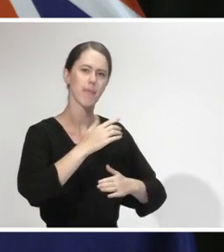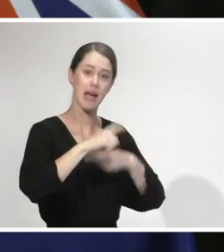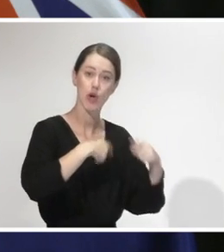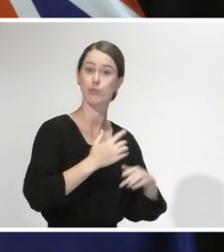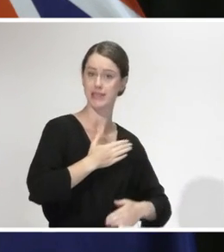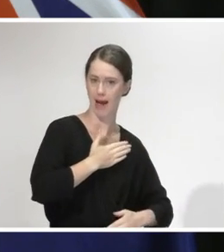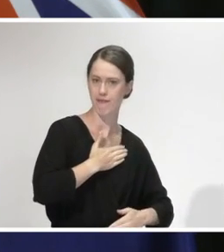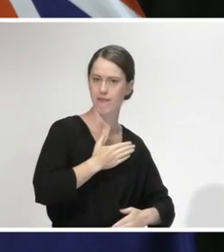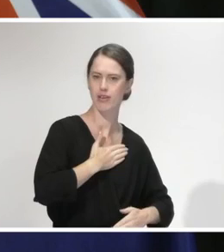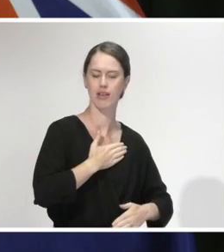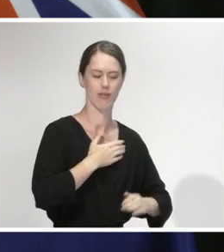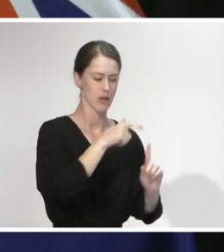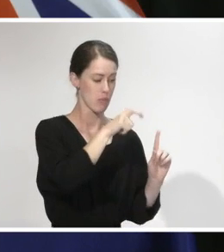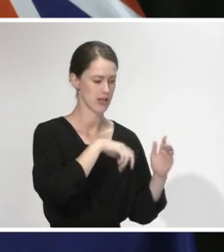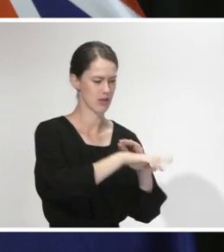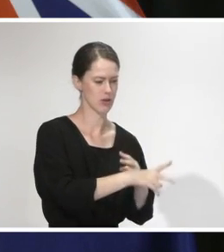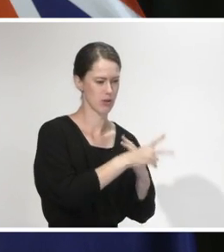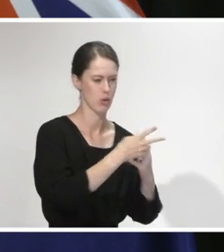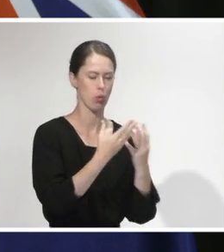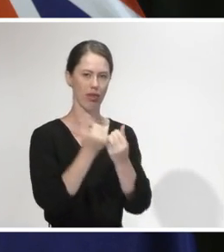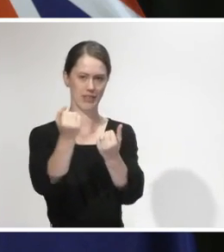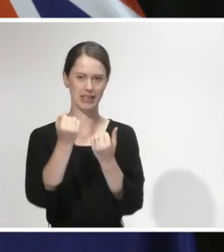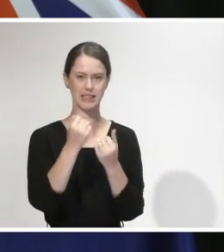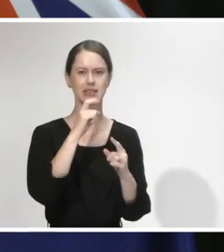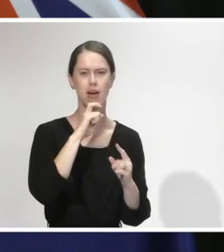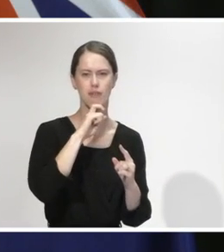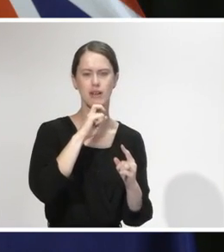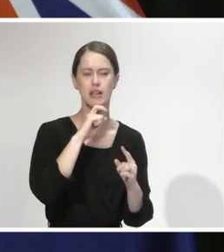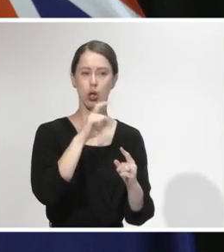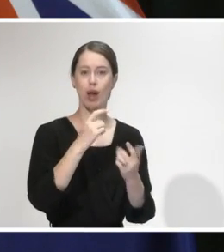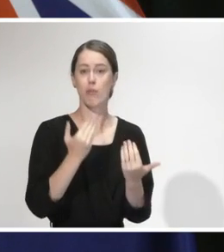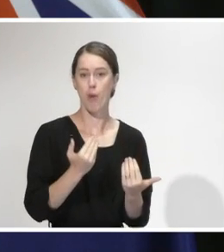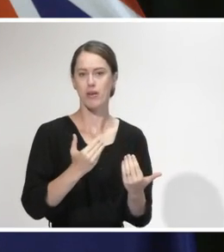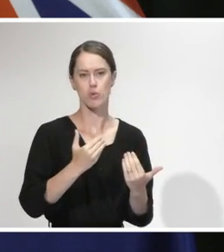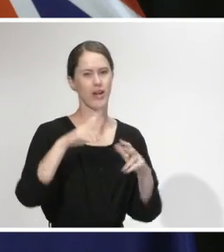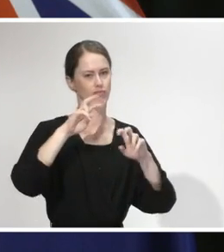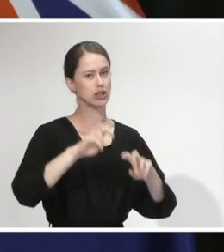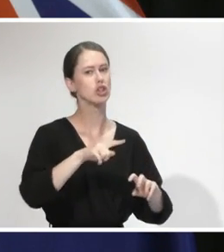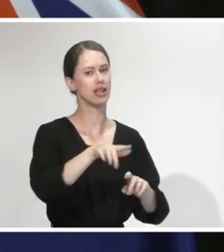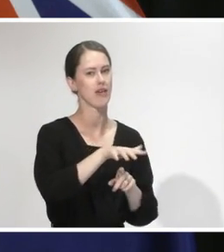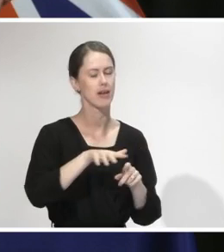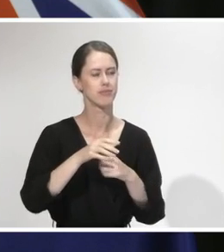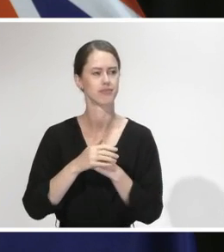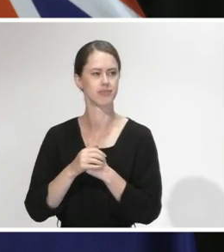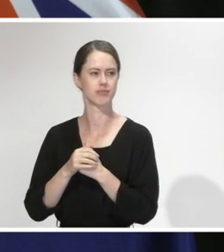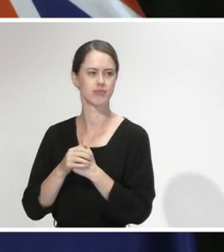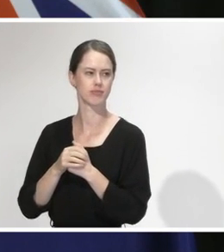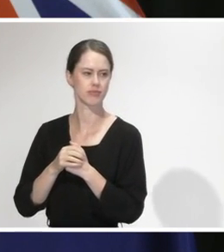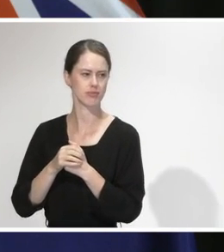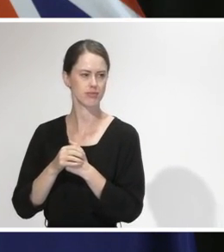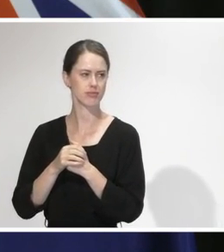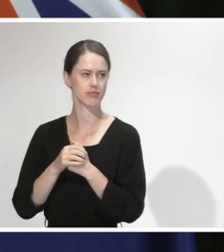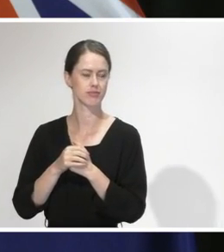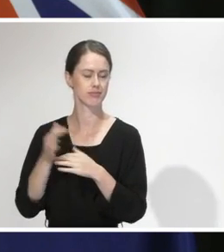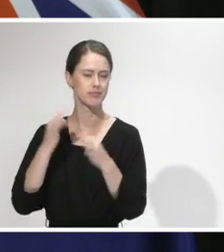of both the person in hospital as well as the visitors and the staff there. So that's being actively looked at. Oh, we've been told for a number The of